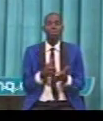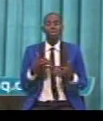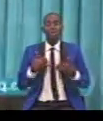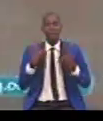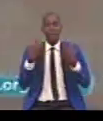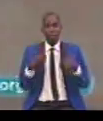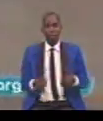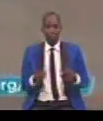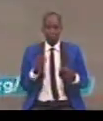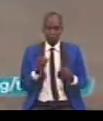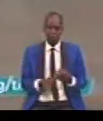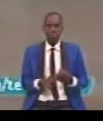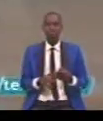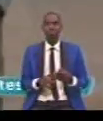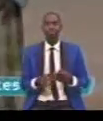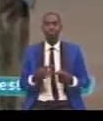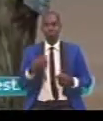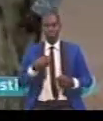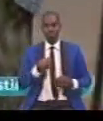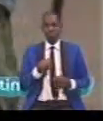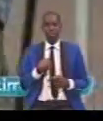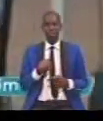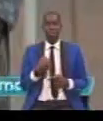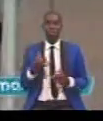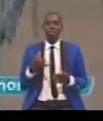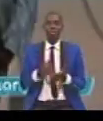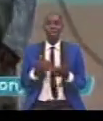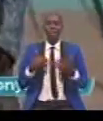who? It has happened to who?